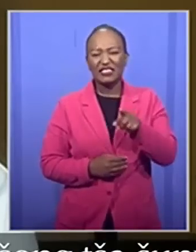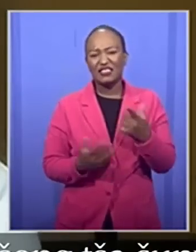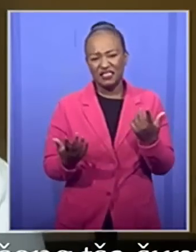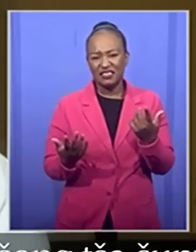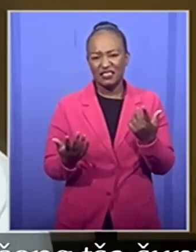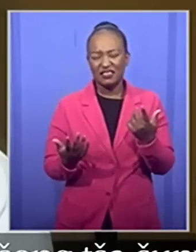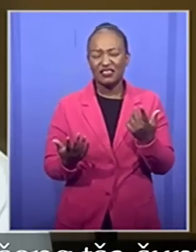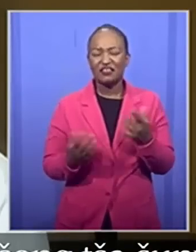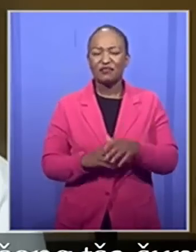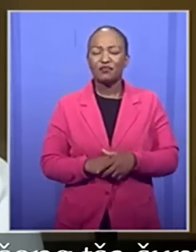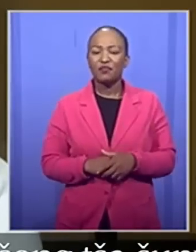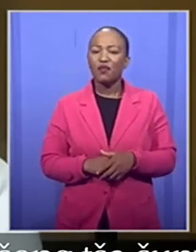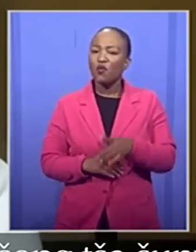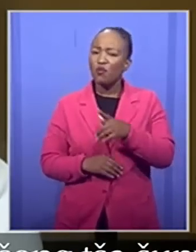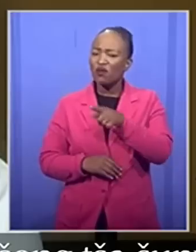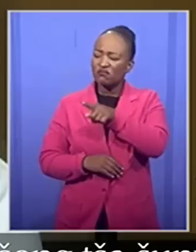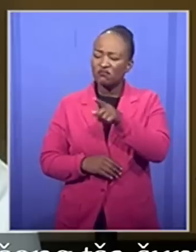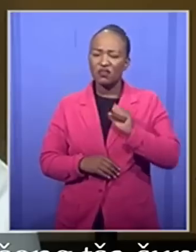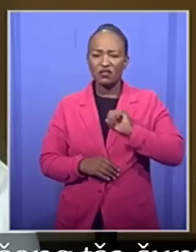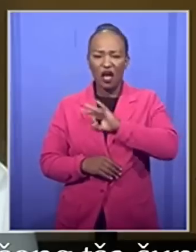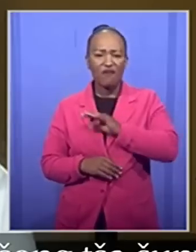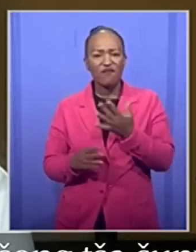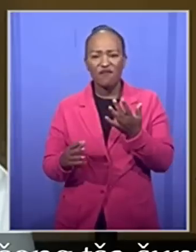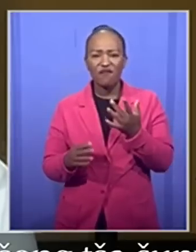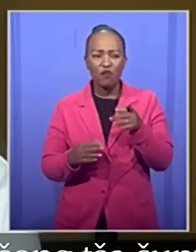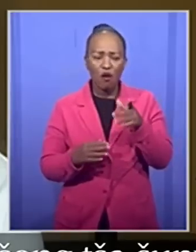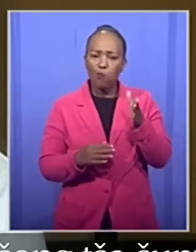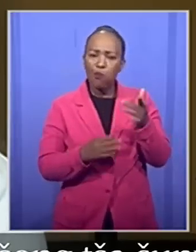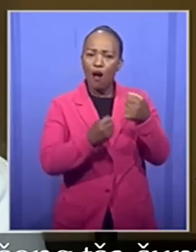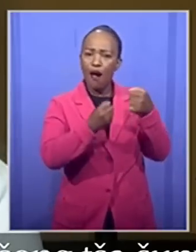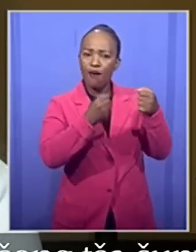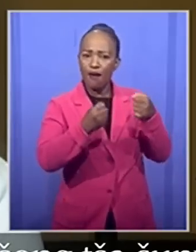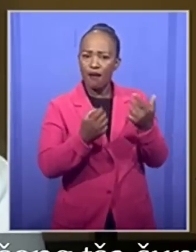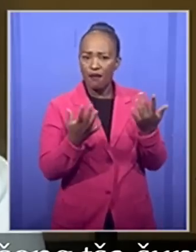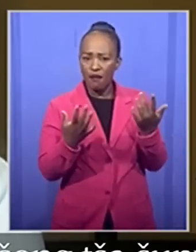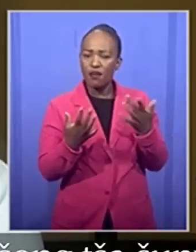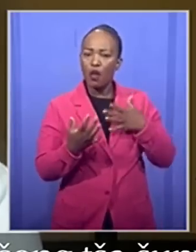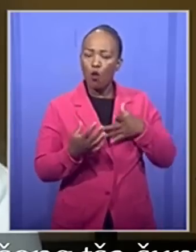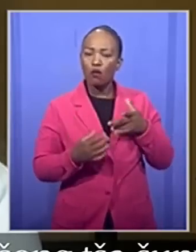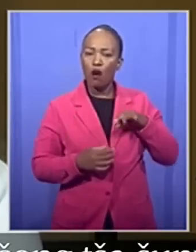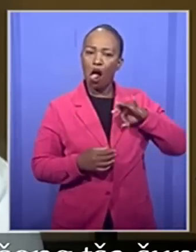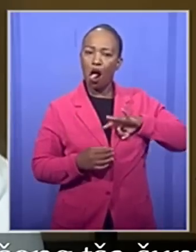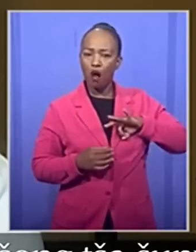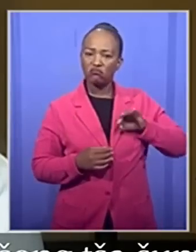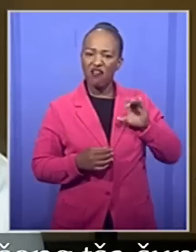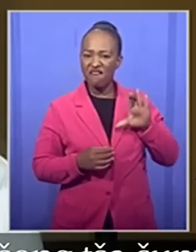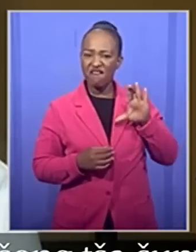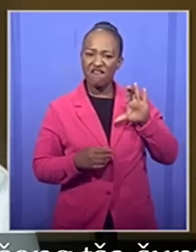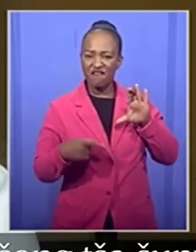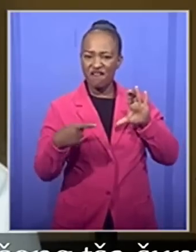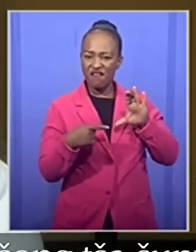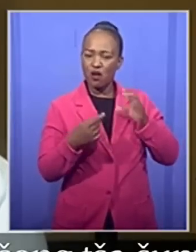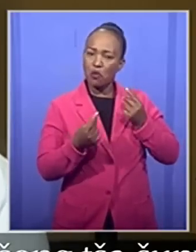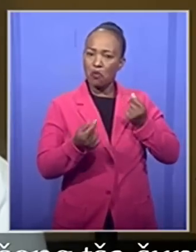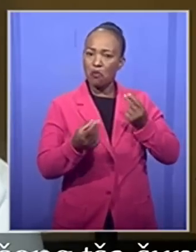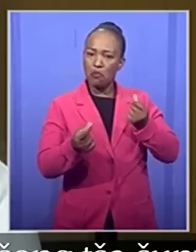the officers, their desire to enrich themselves quickly, but also they're